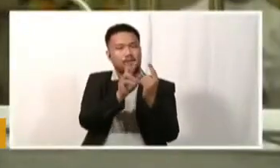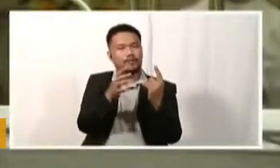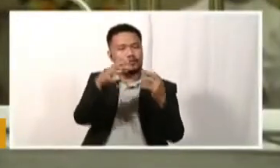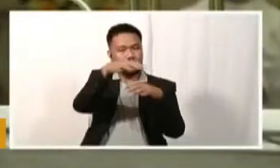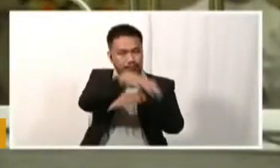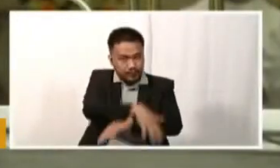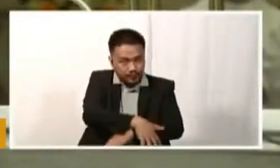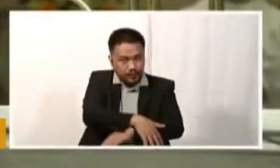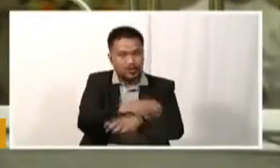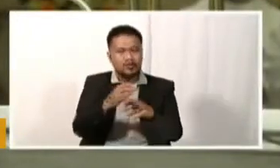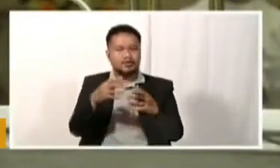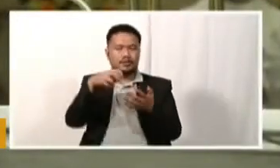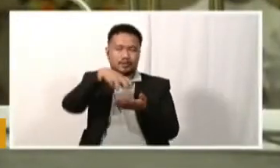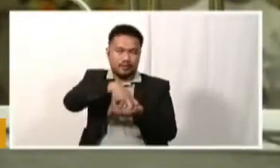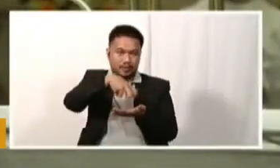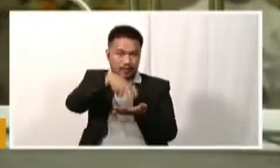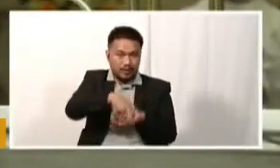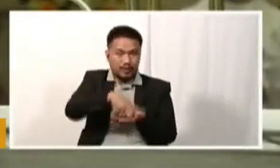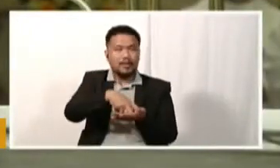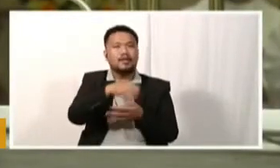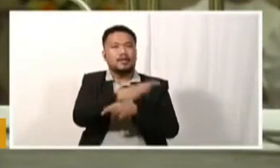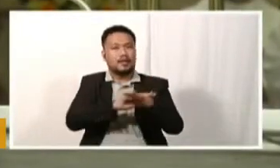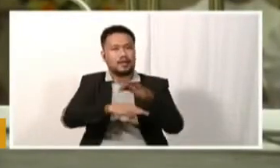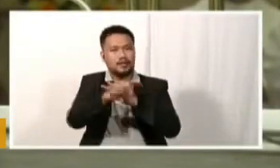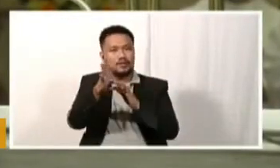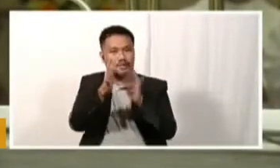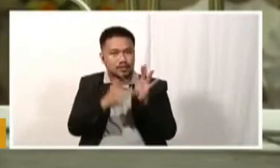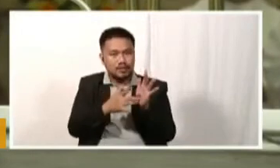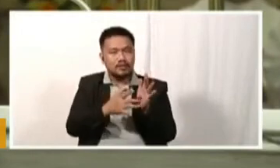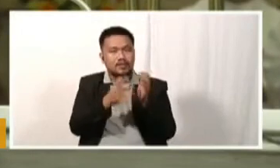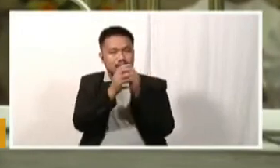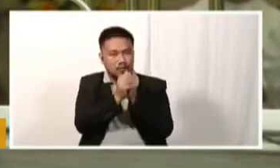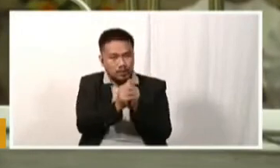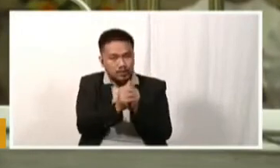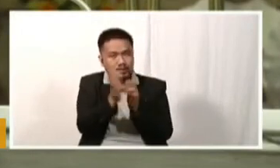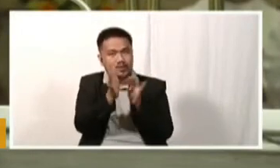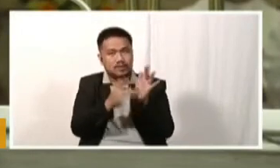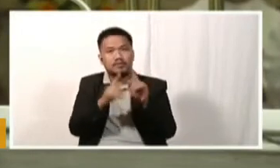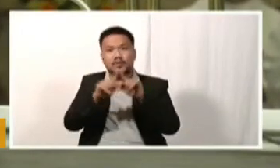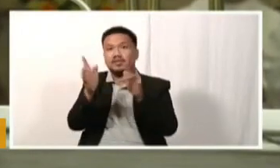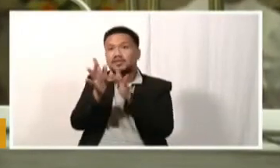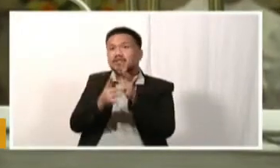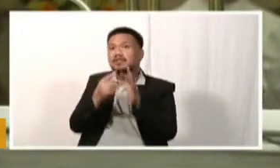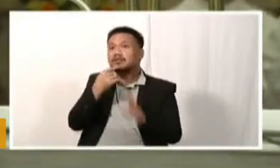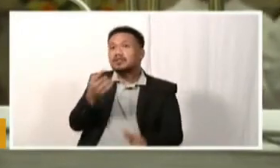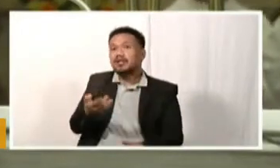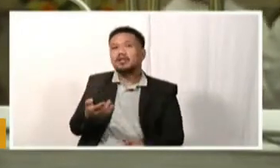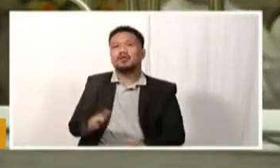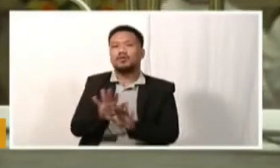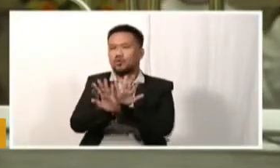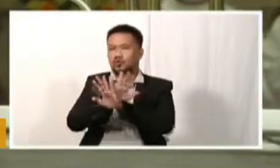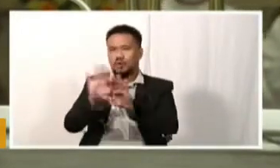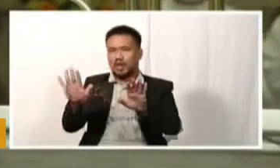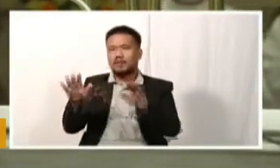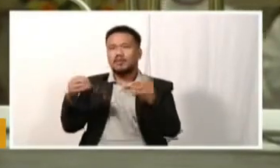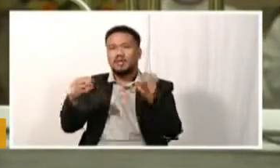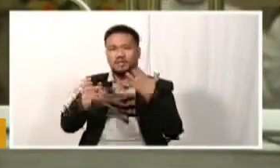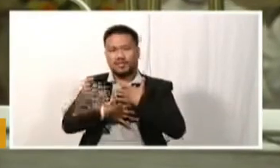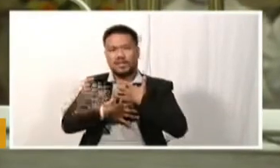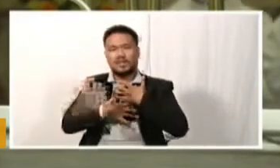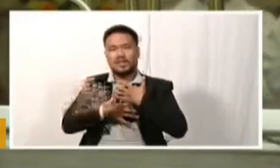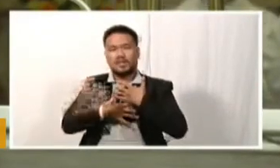his feet, and did him homage. Then Jesus said to them, "Do not be